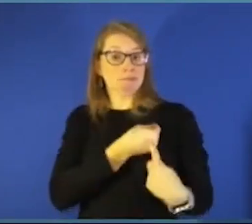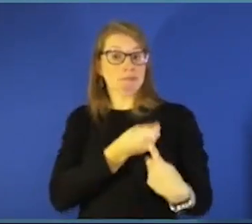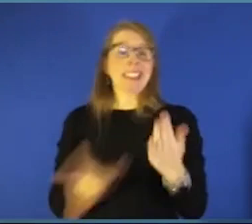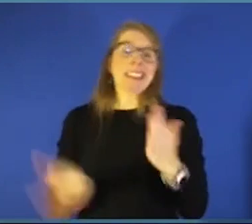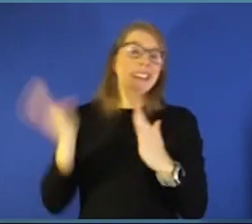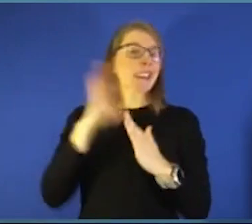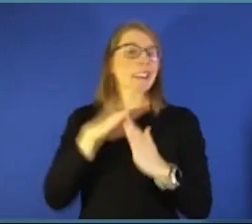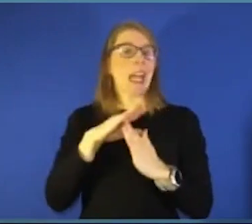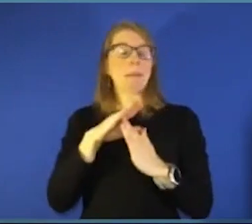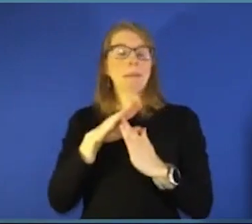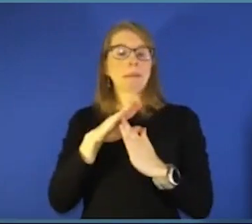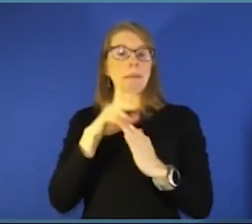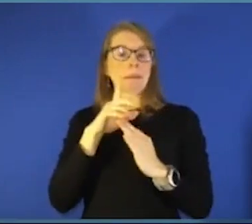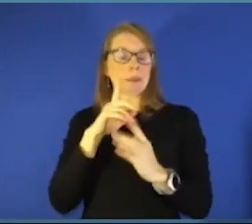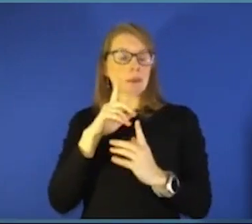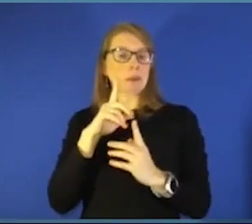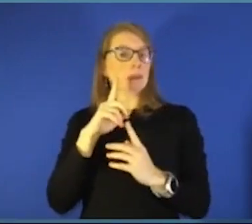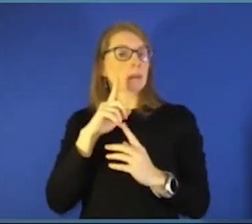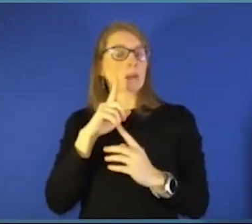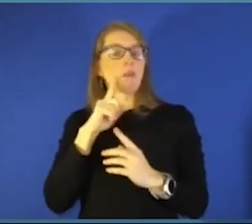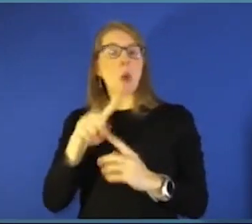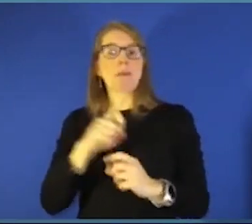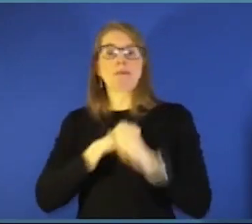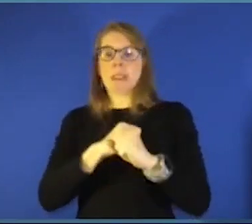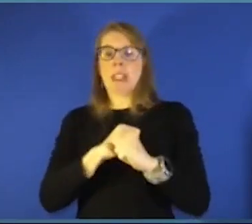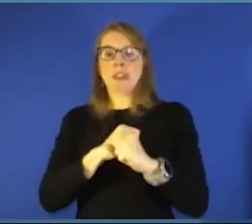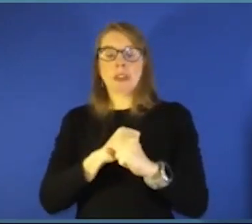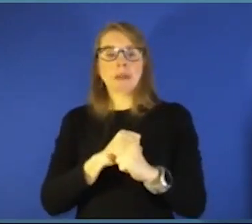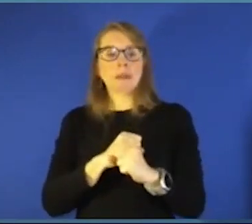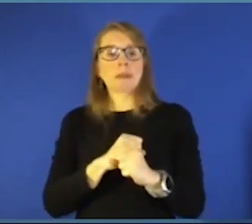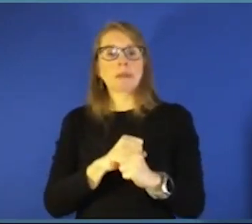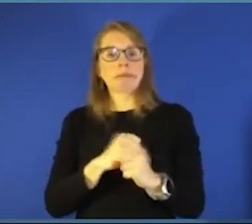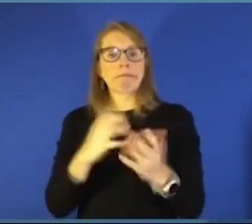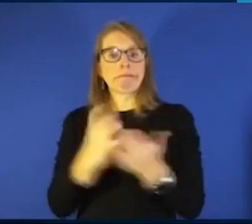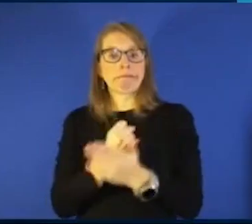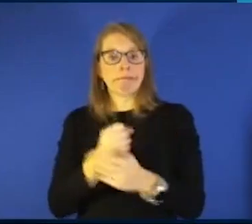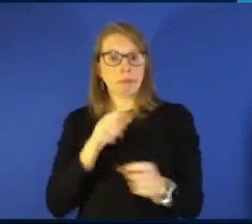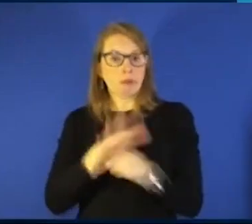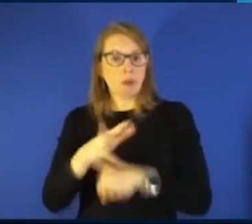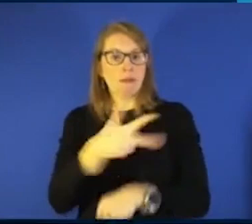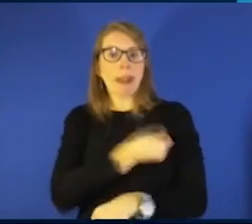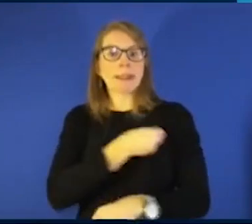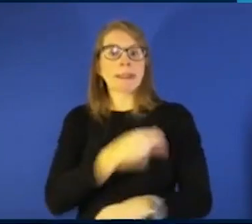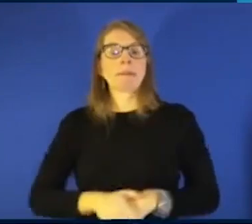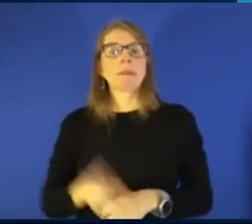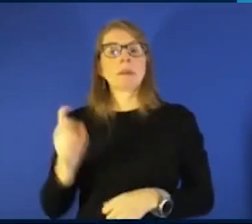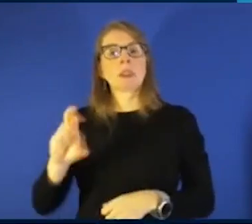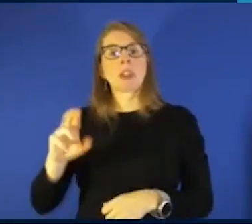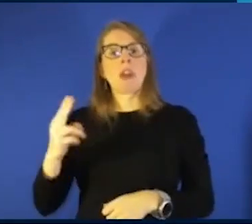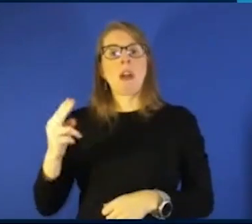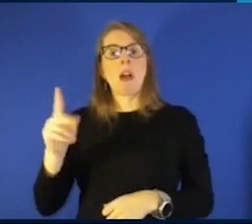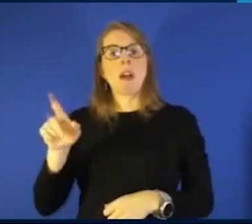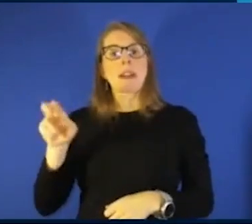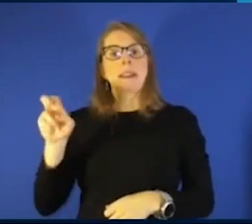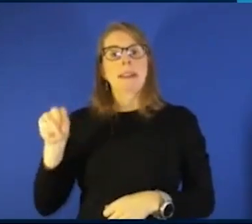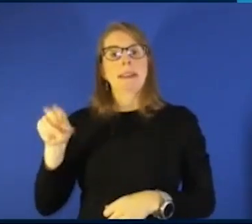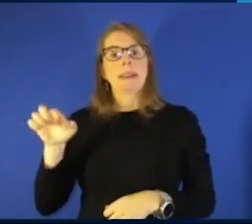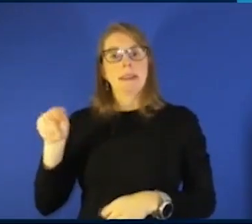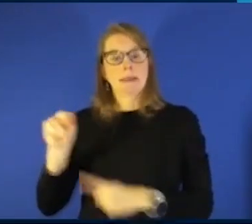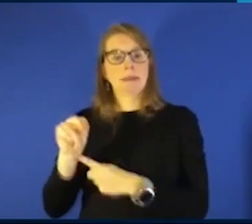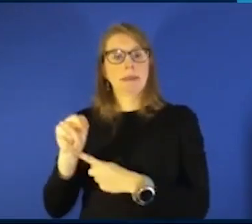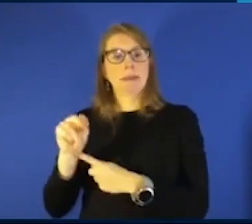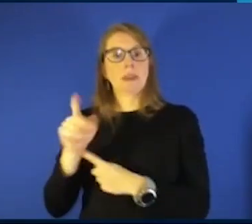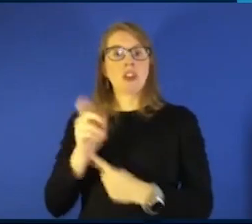primary means of protecting yourself. Get fully vaccinated. Dr. Hawkinson, Dr. Turner makes a great point of how far we've